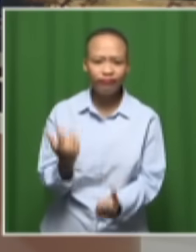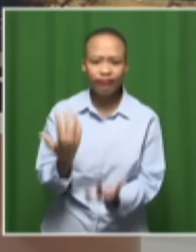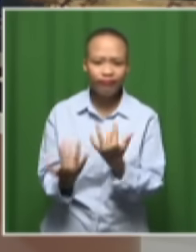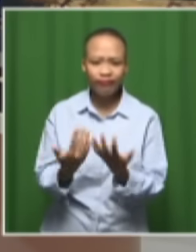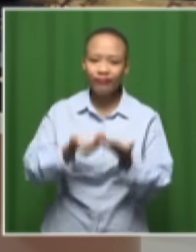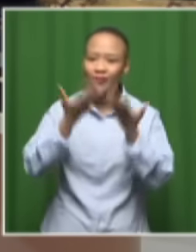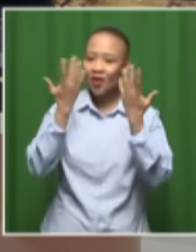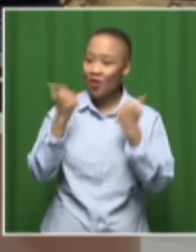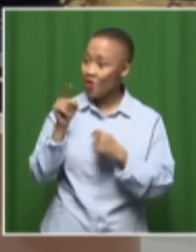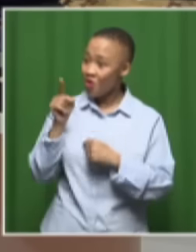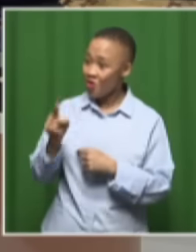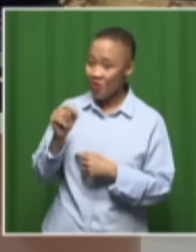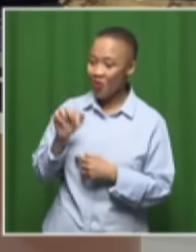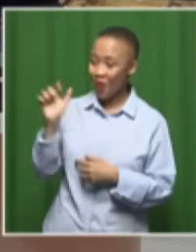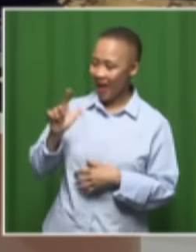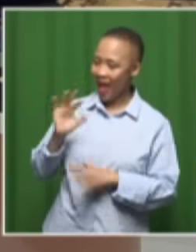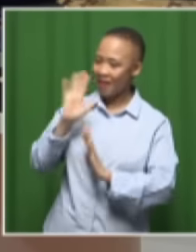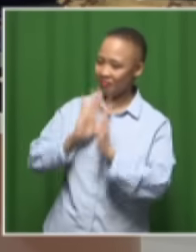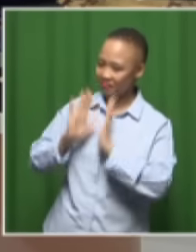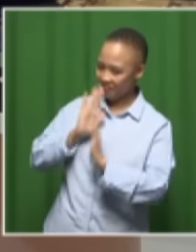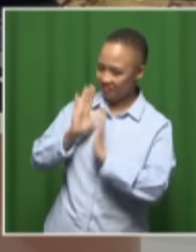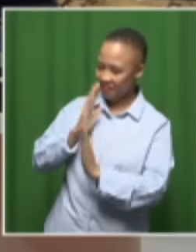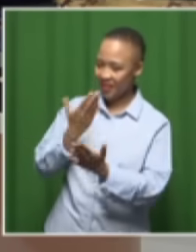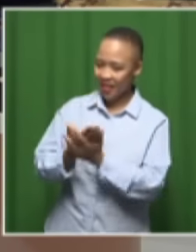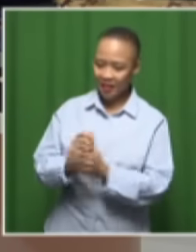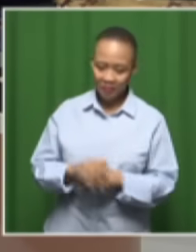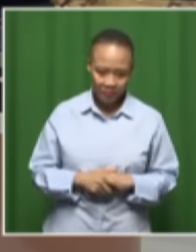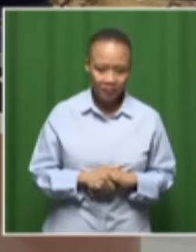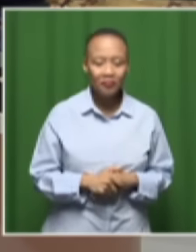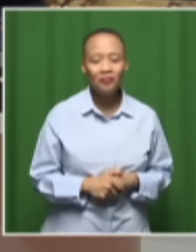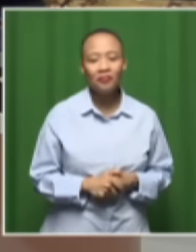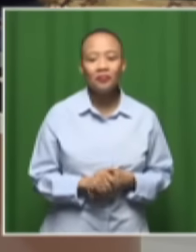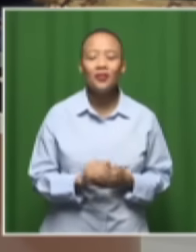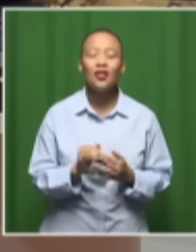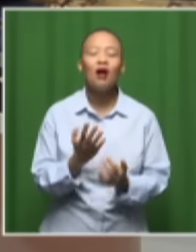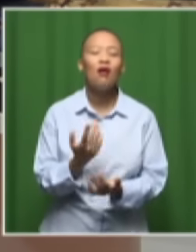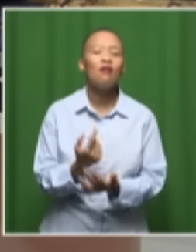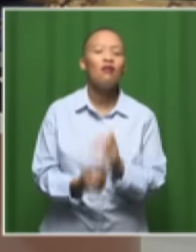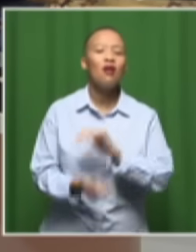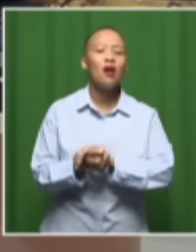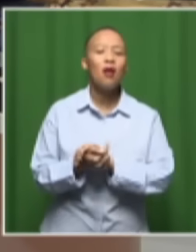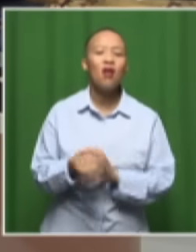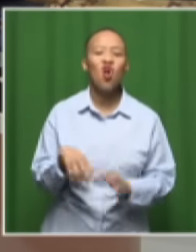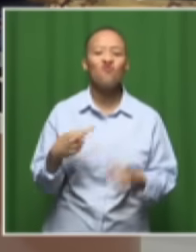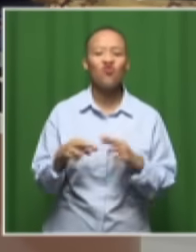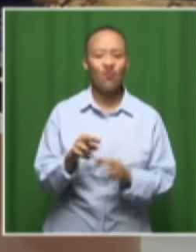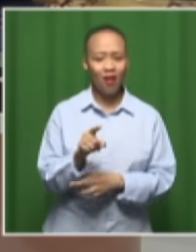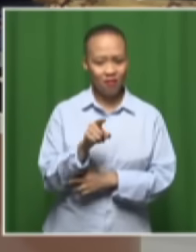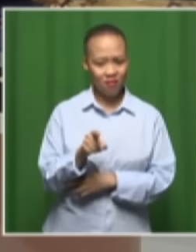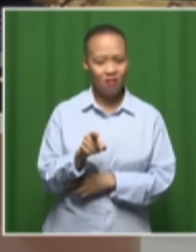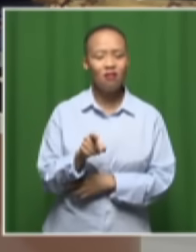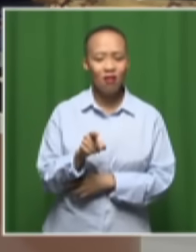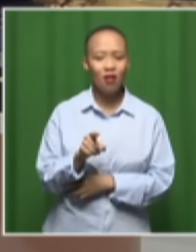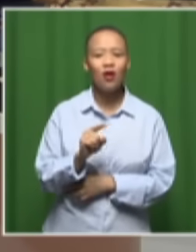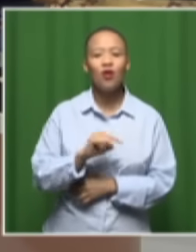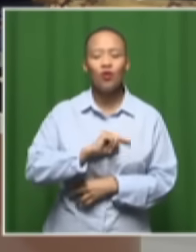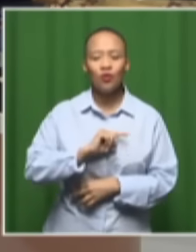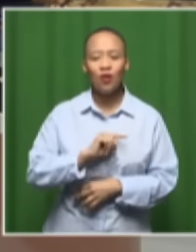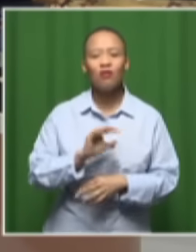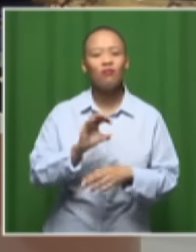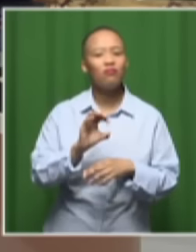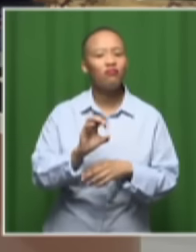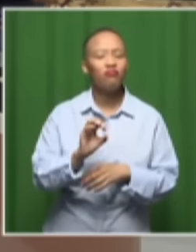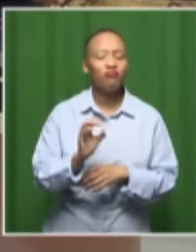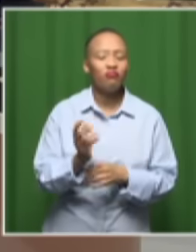to take me through that. Okay, I'll take you through it. But it's the restaurant, and funnily enough, I was actually there because I went to go and see the Trevor Noah concert over the weekend, and you